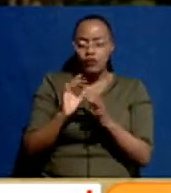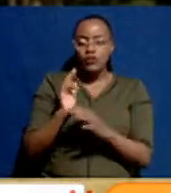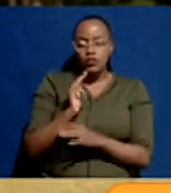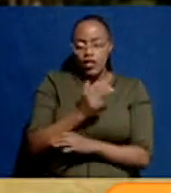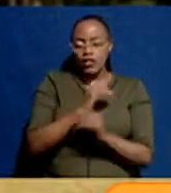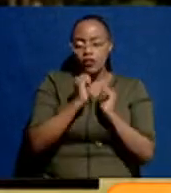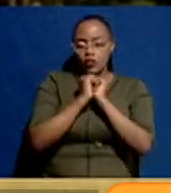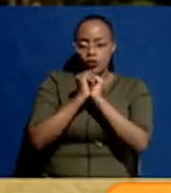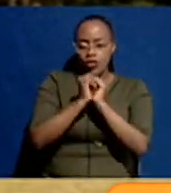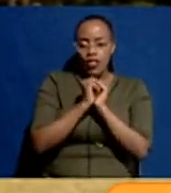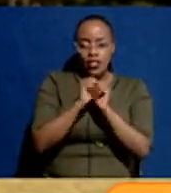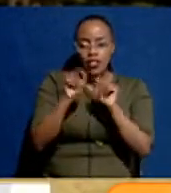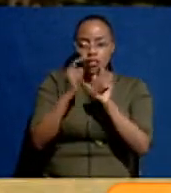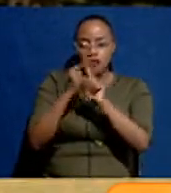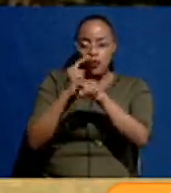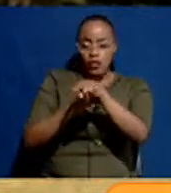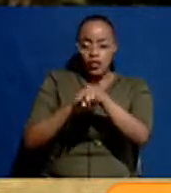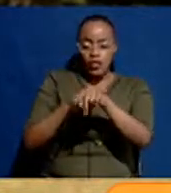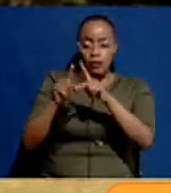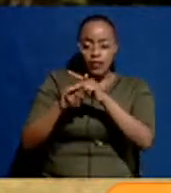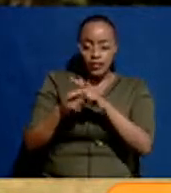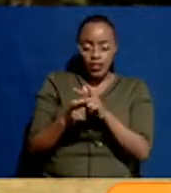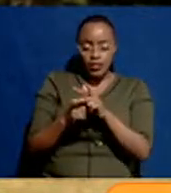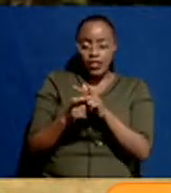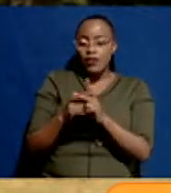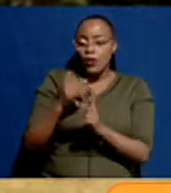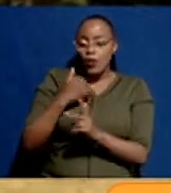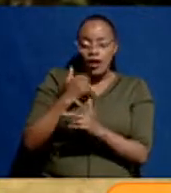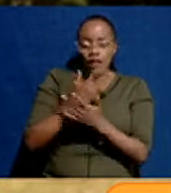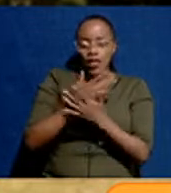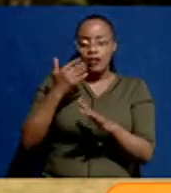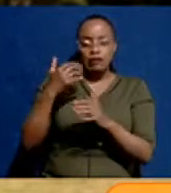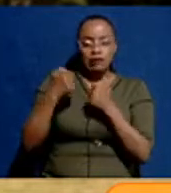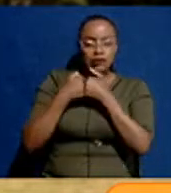So sisi nikianza hatutakuwa na ugumu